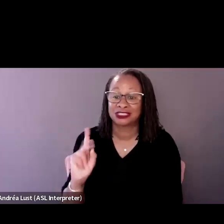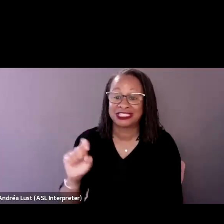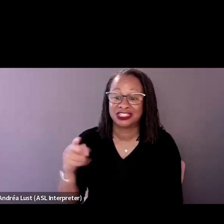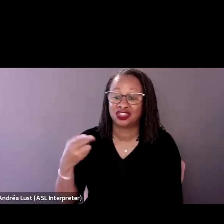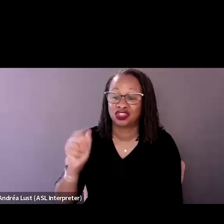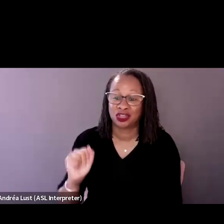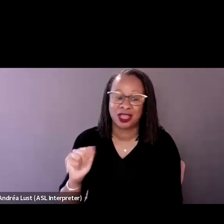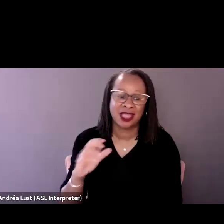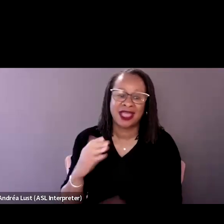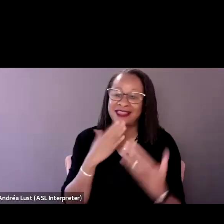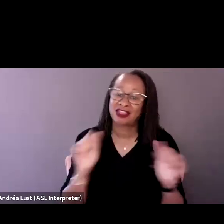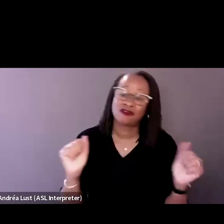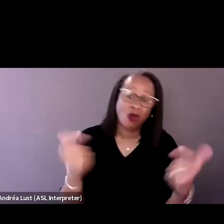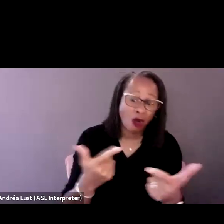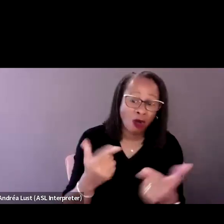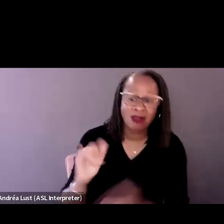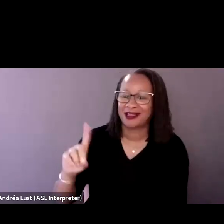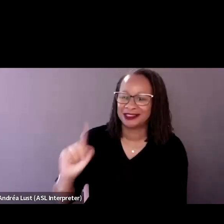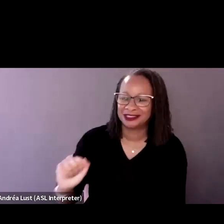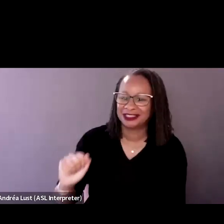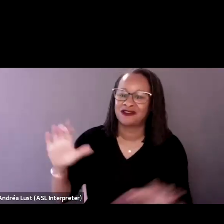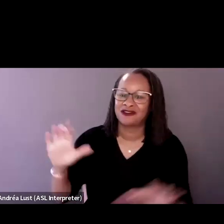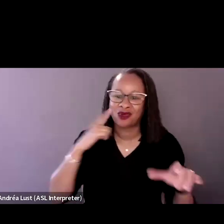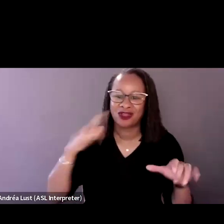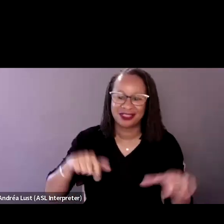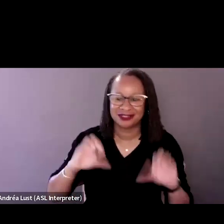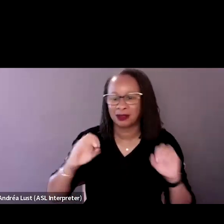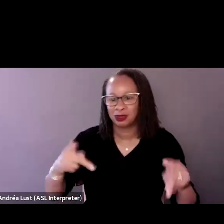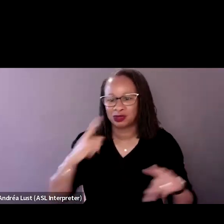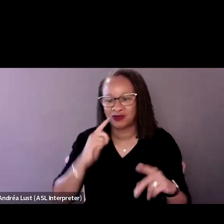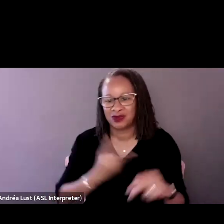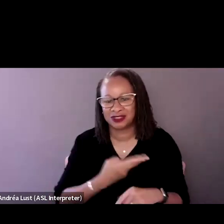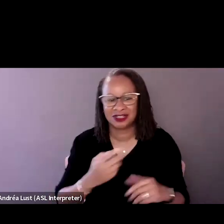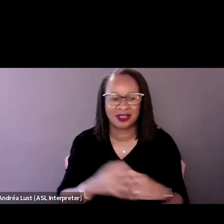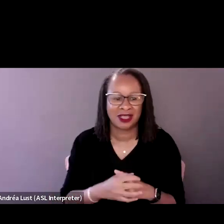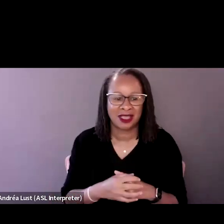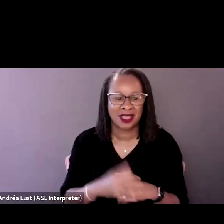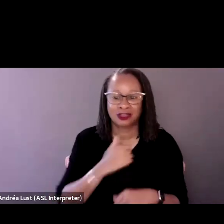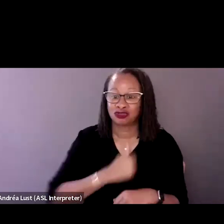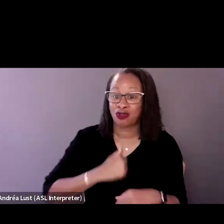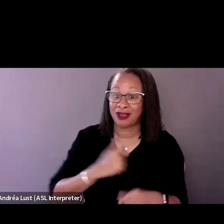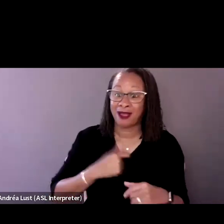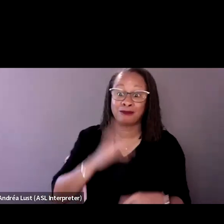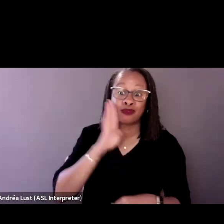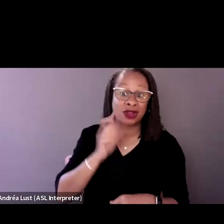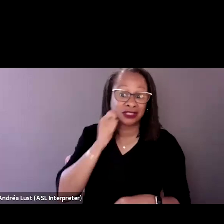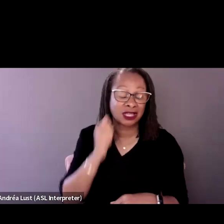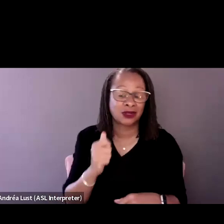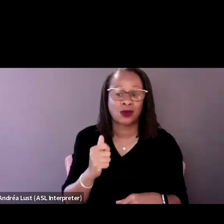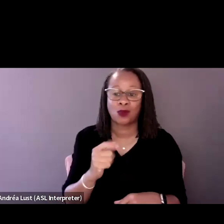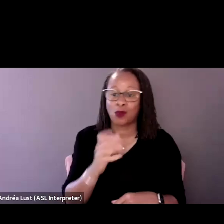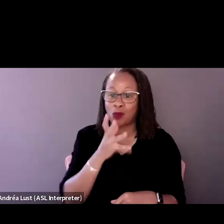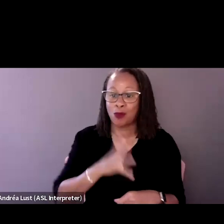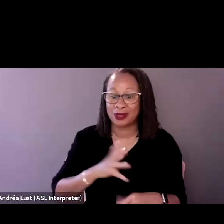So Arya, I'm going to leave it over to you, and excited for this conversation.